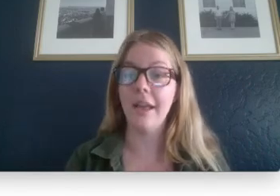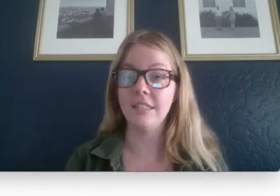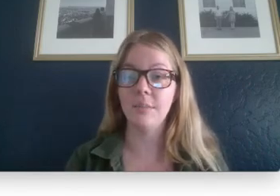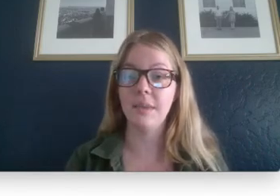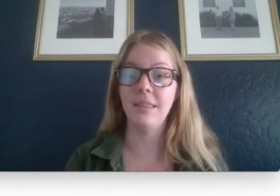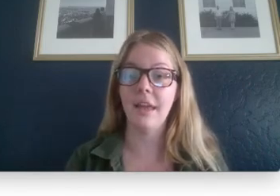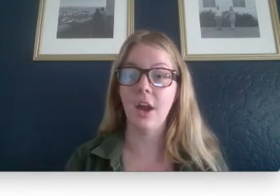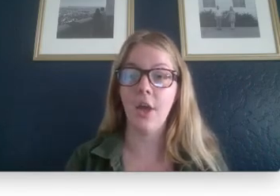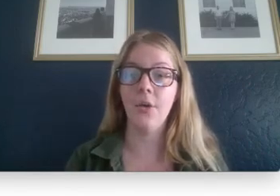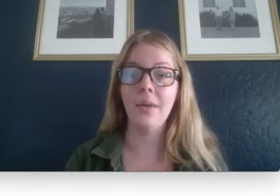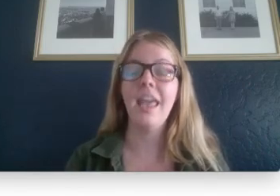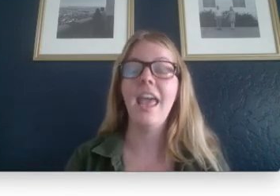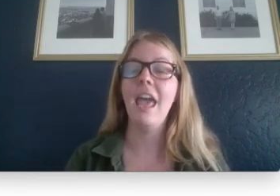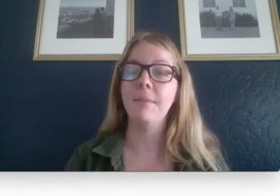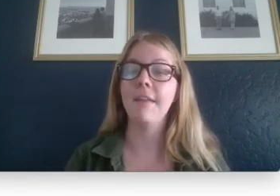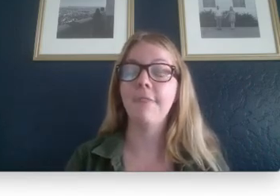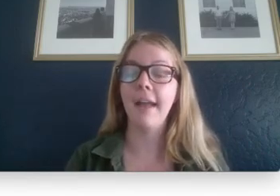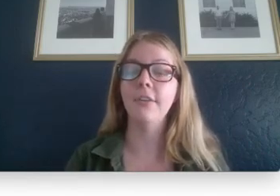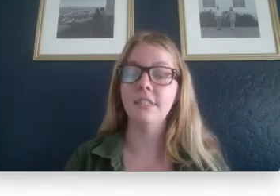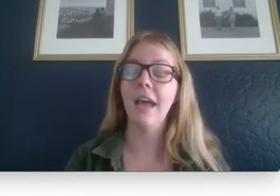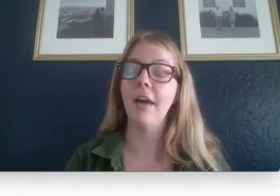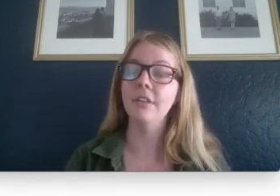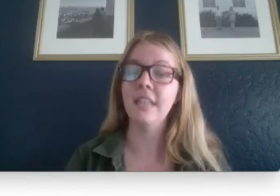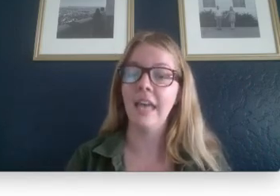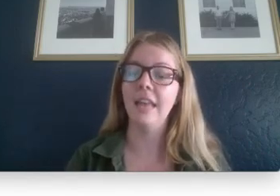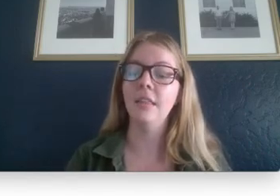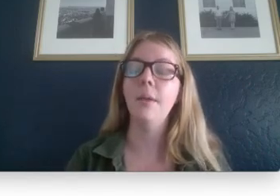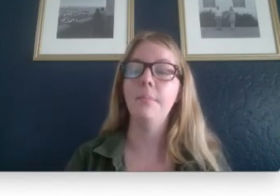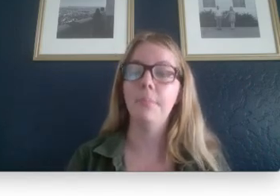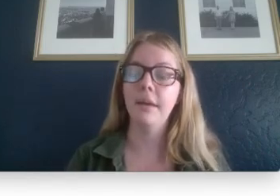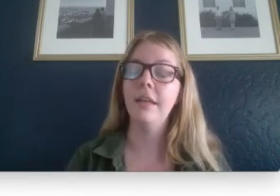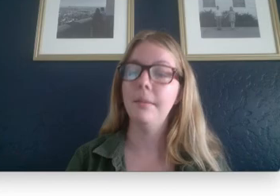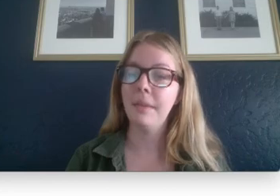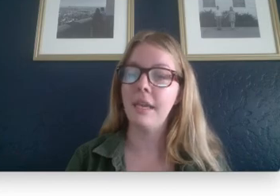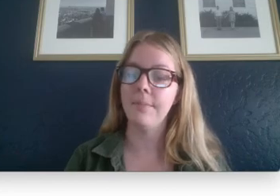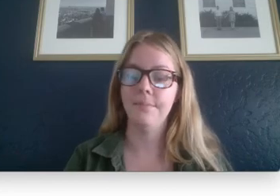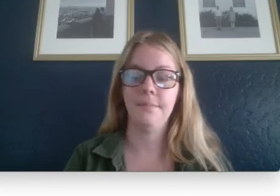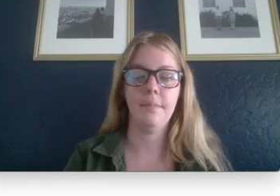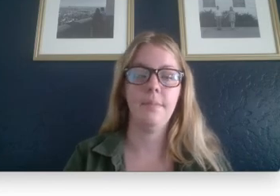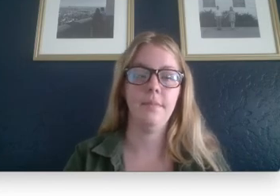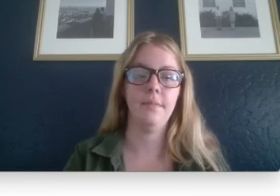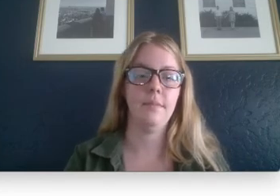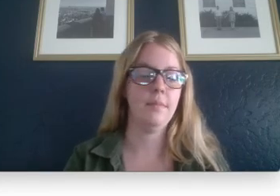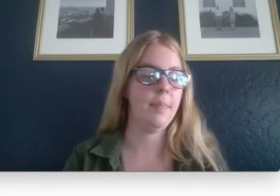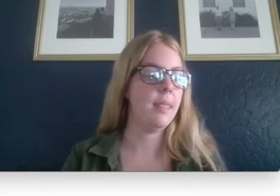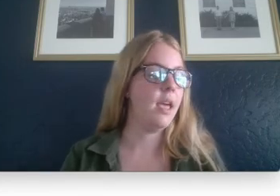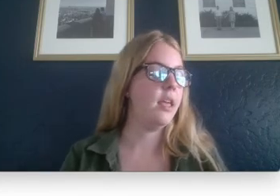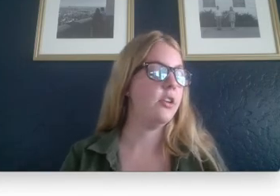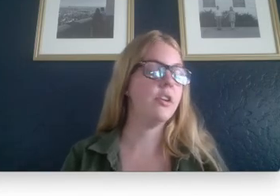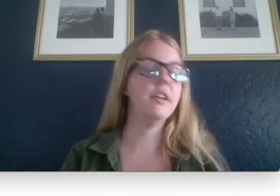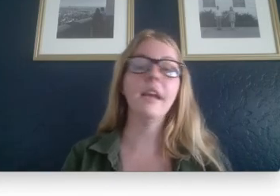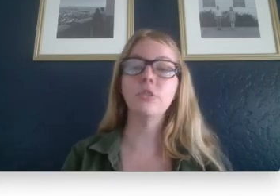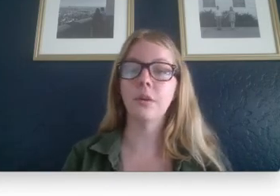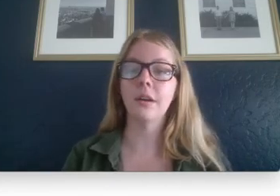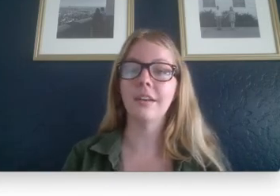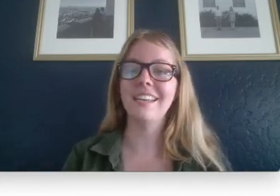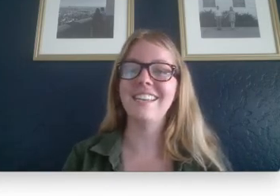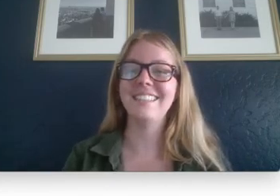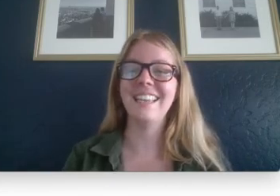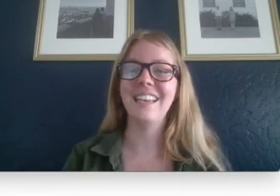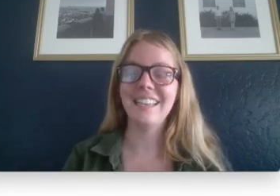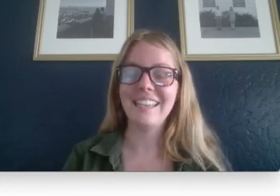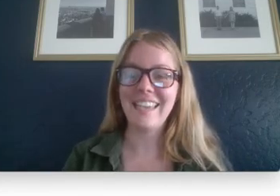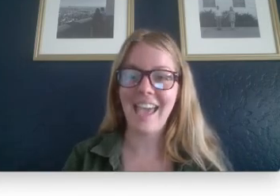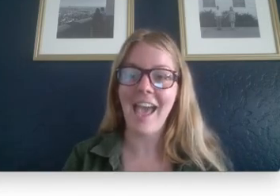know has to be the letter O, and my final sound is again P. Your next word